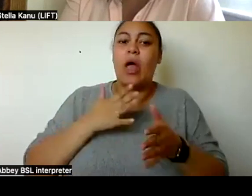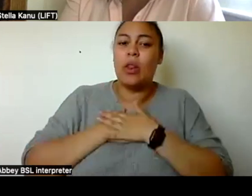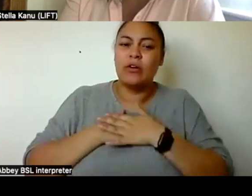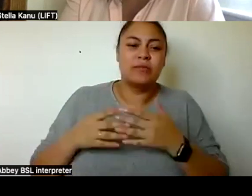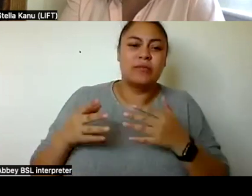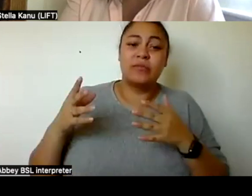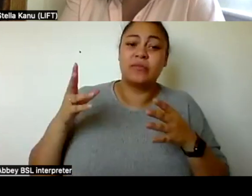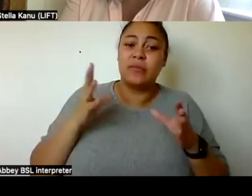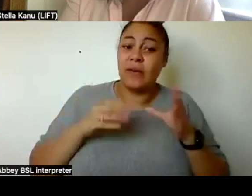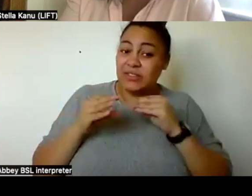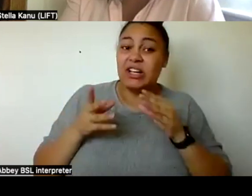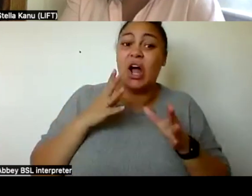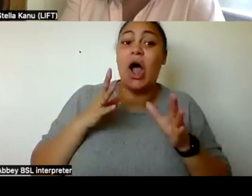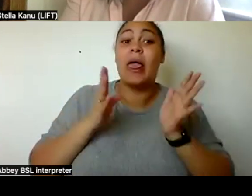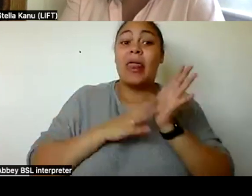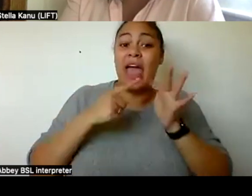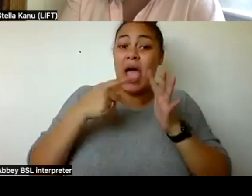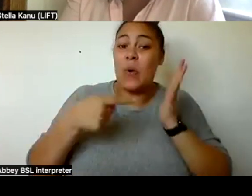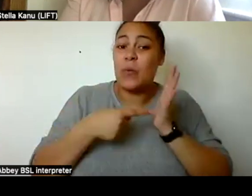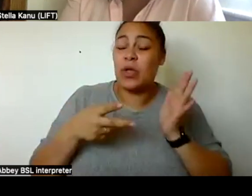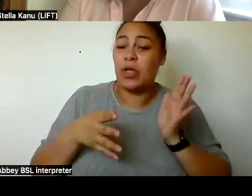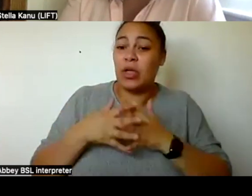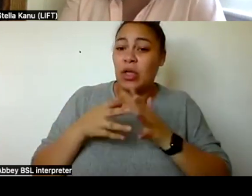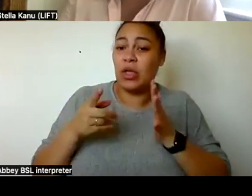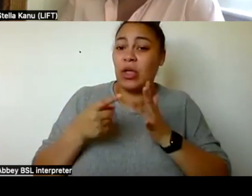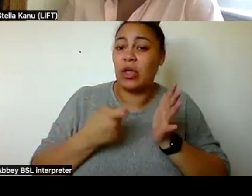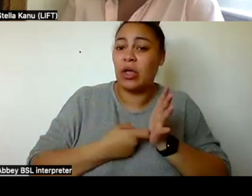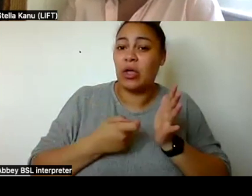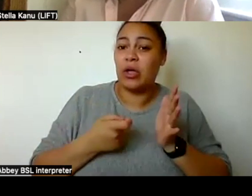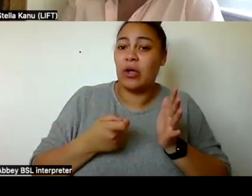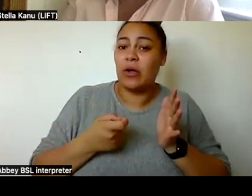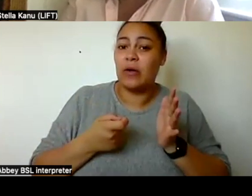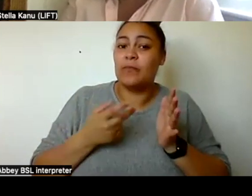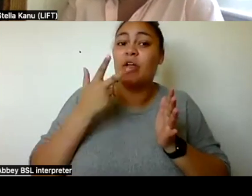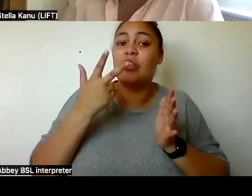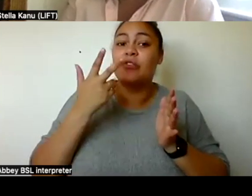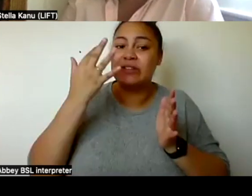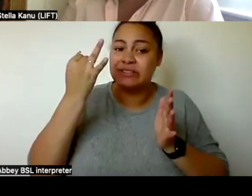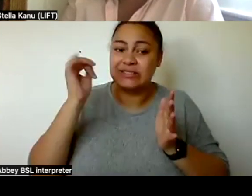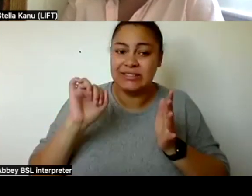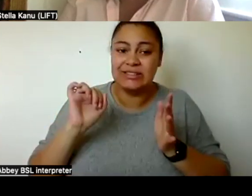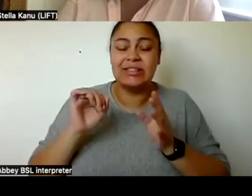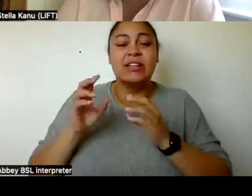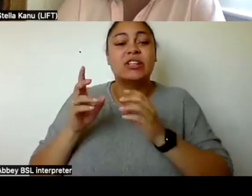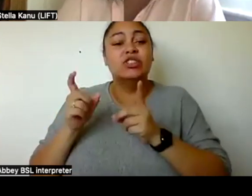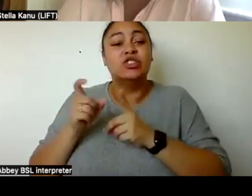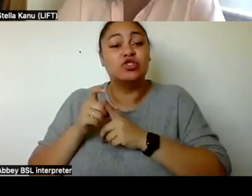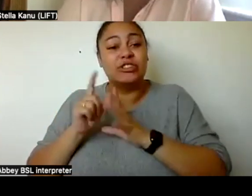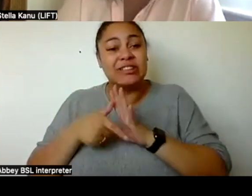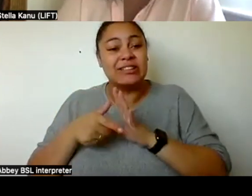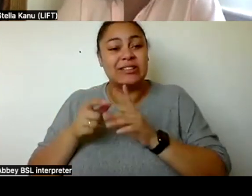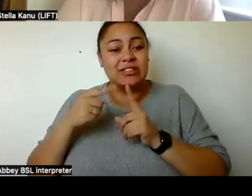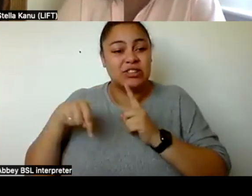my two networks and think about it, as Zannah said, from a 360 degree perspective.